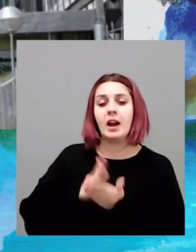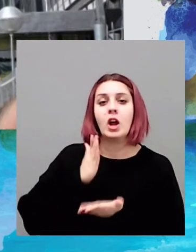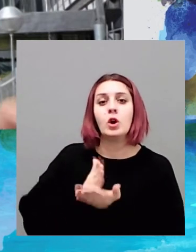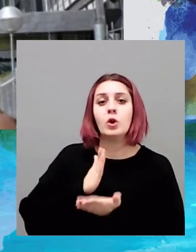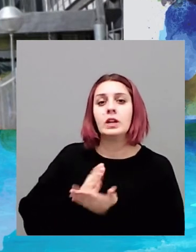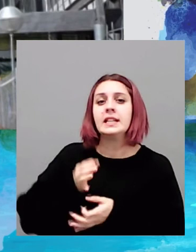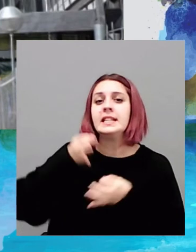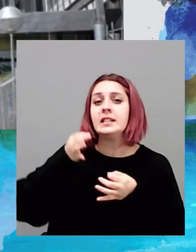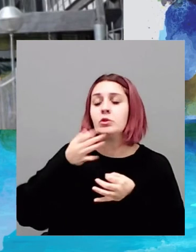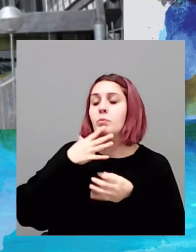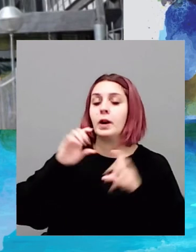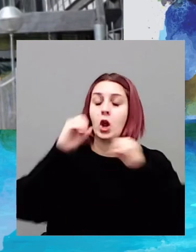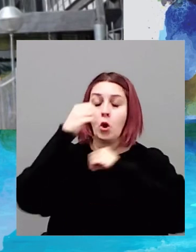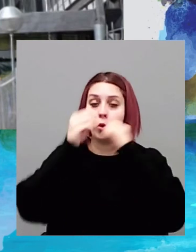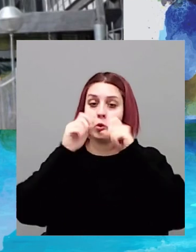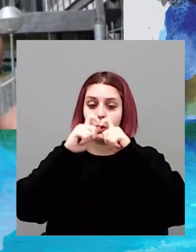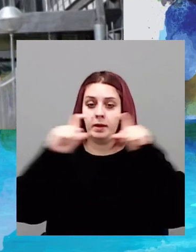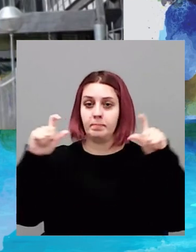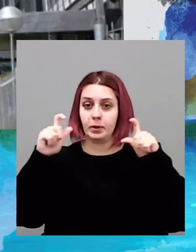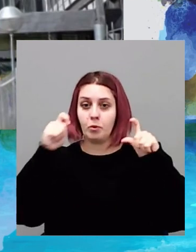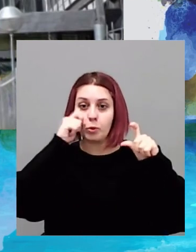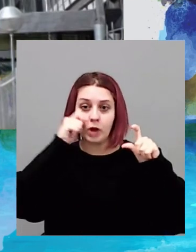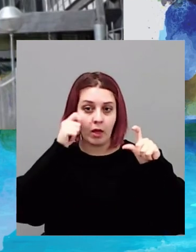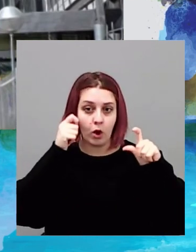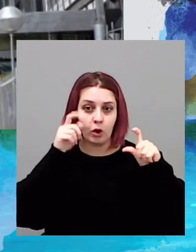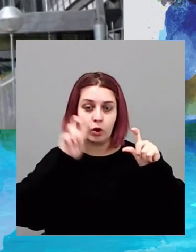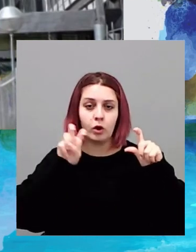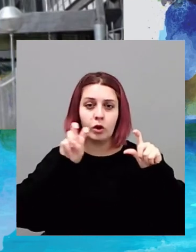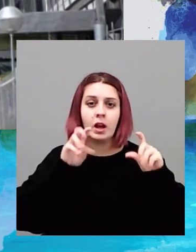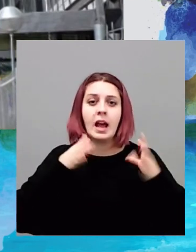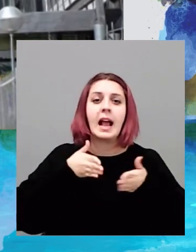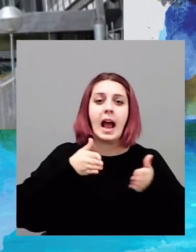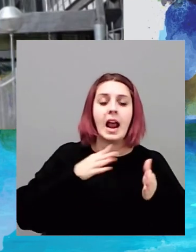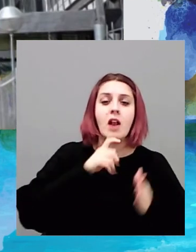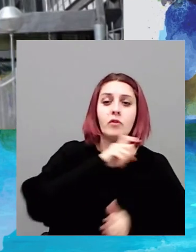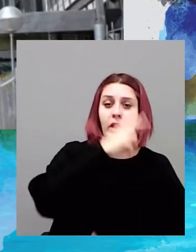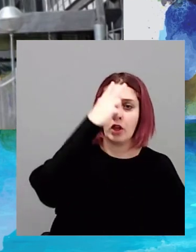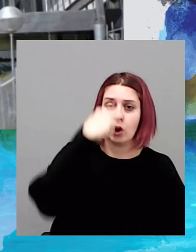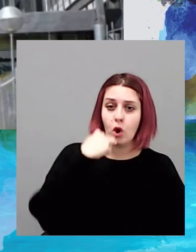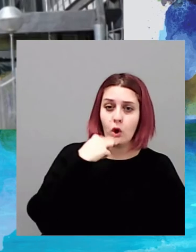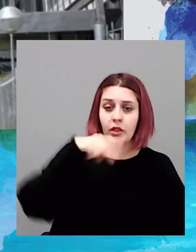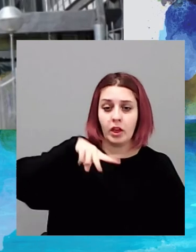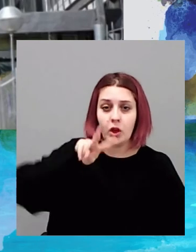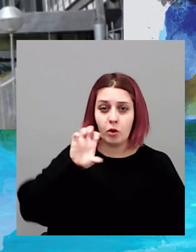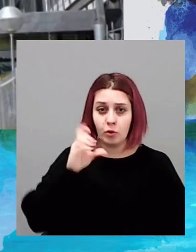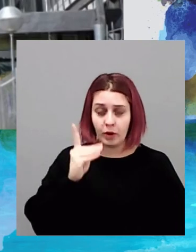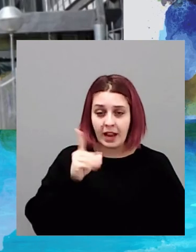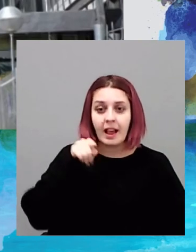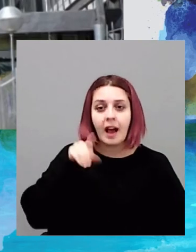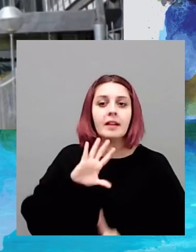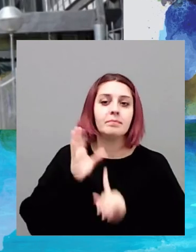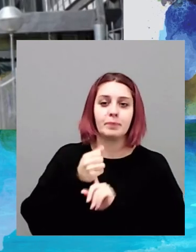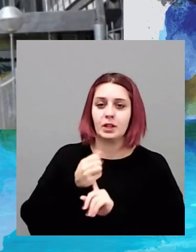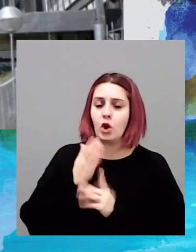courses. Anyone who searches in your preferred Internet Explorer,